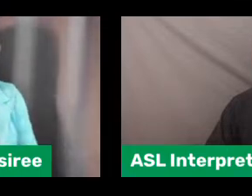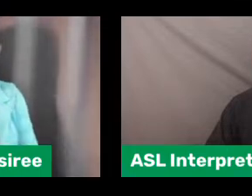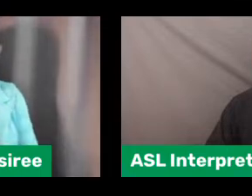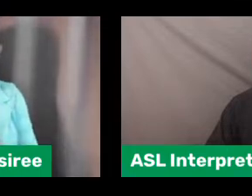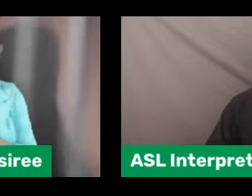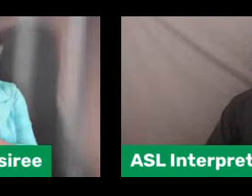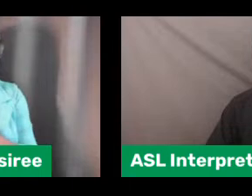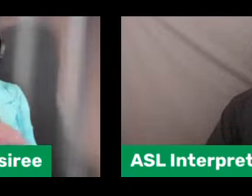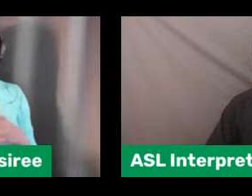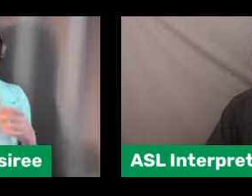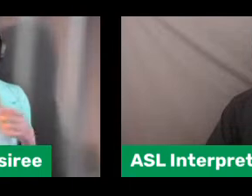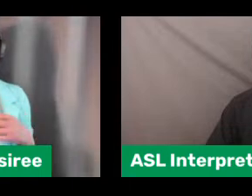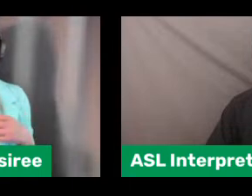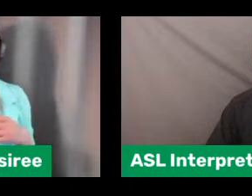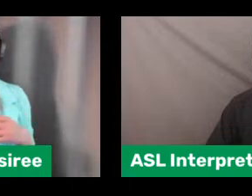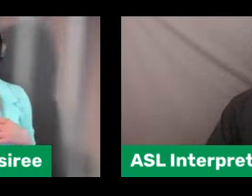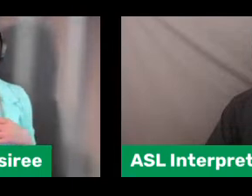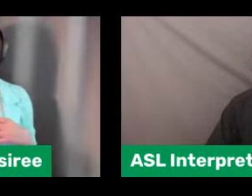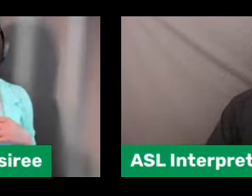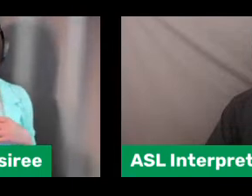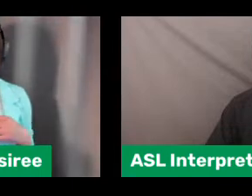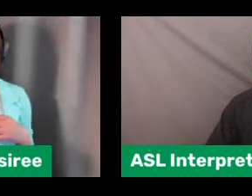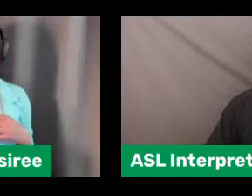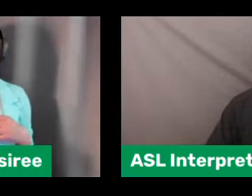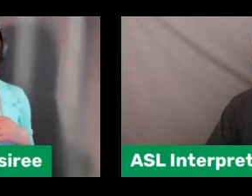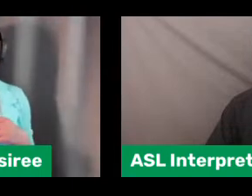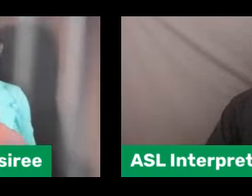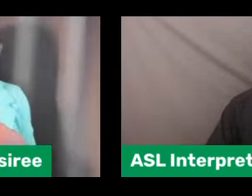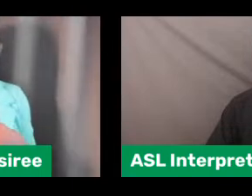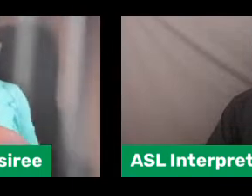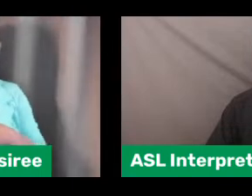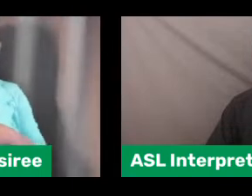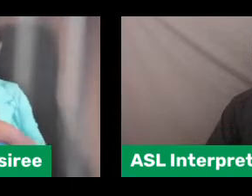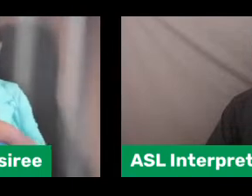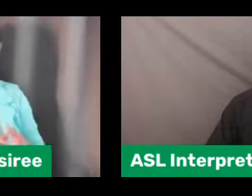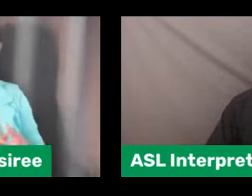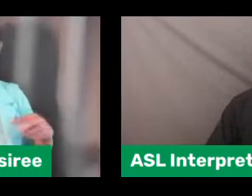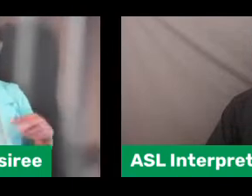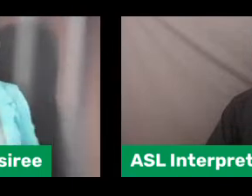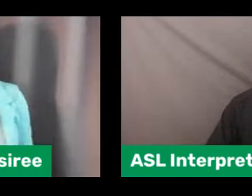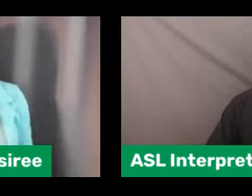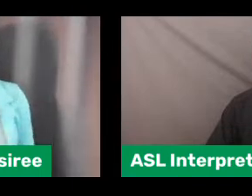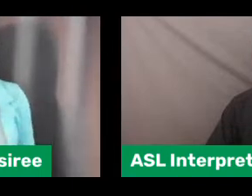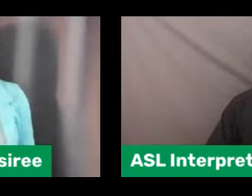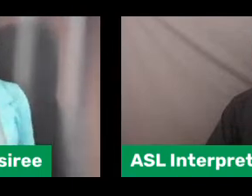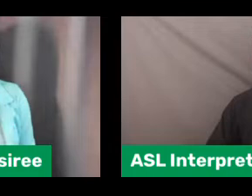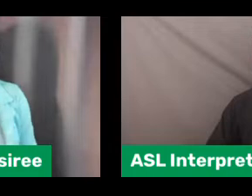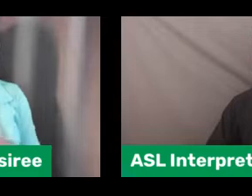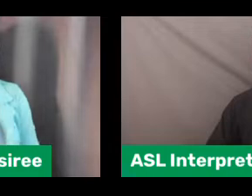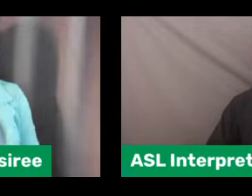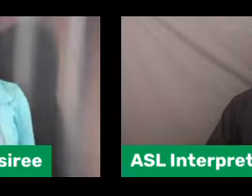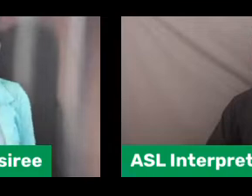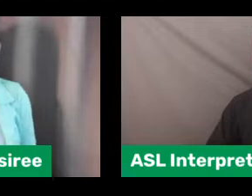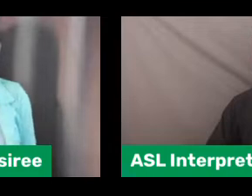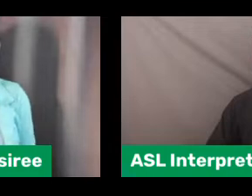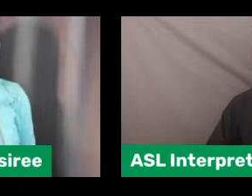some cases, some might argue, in our DNA, in who we are, in our